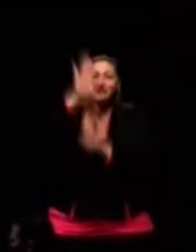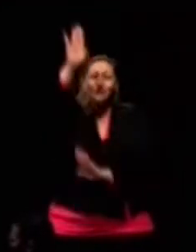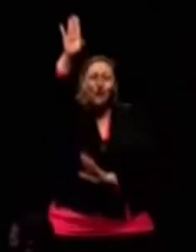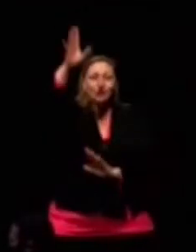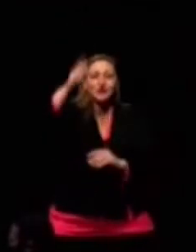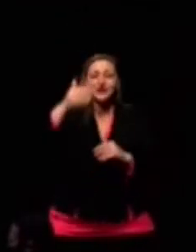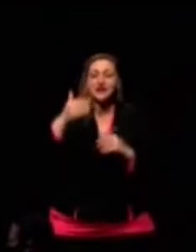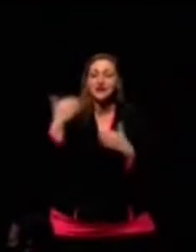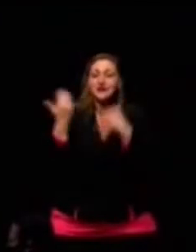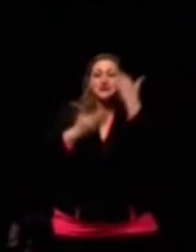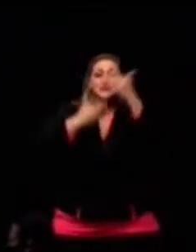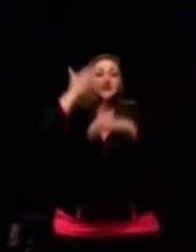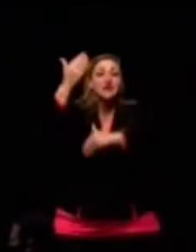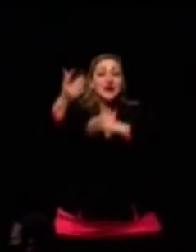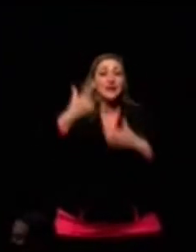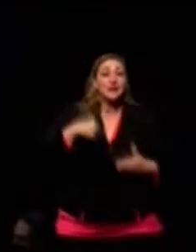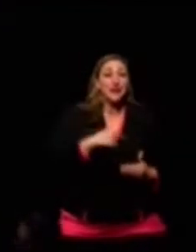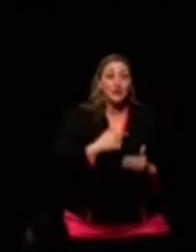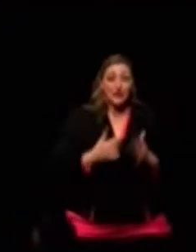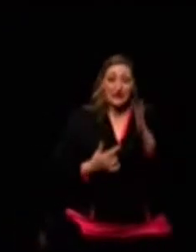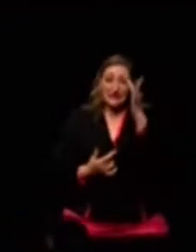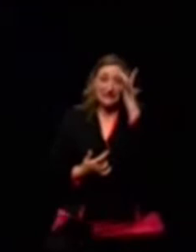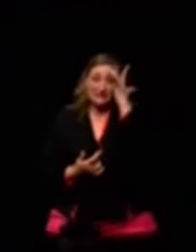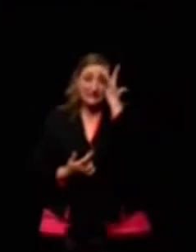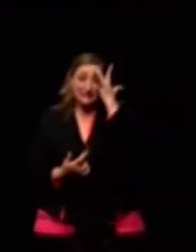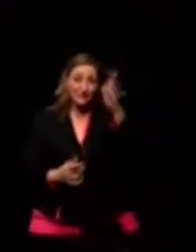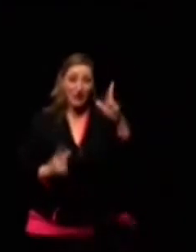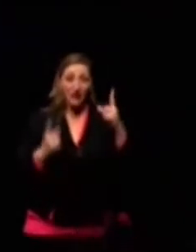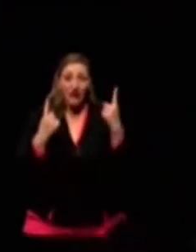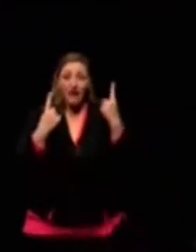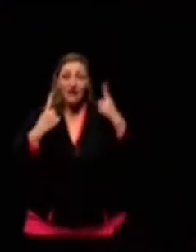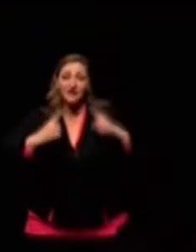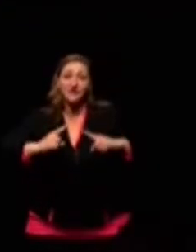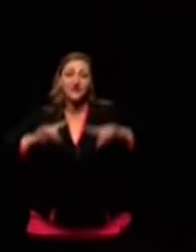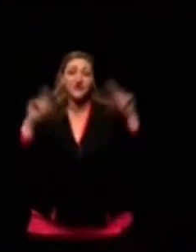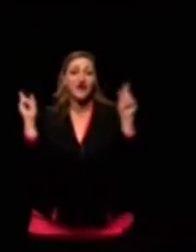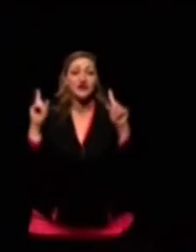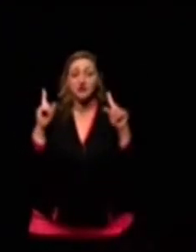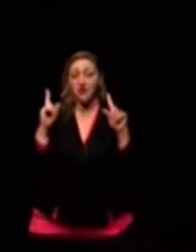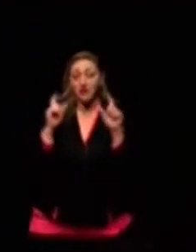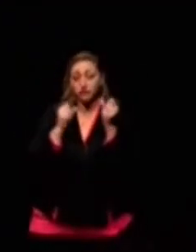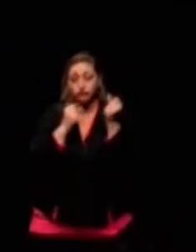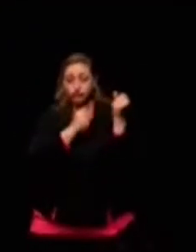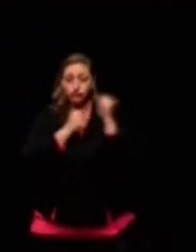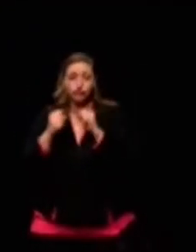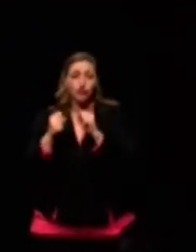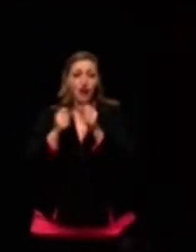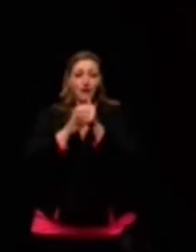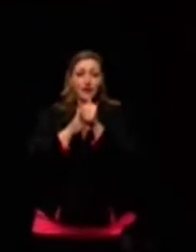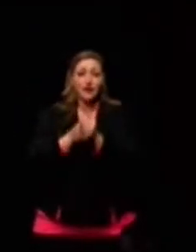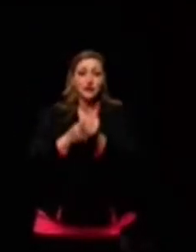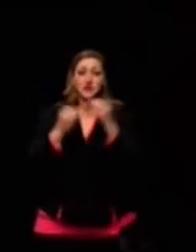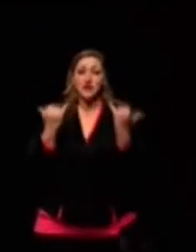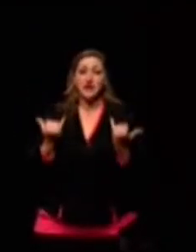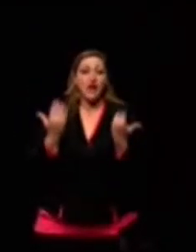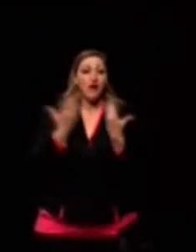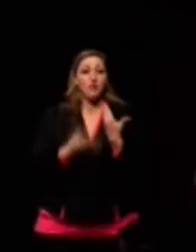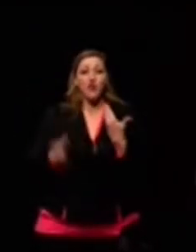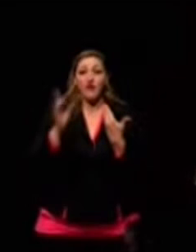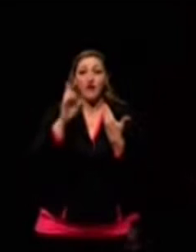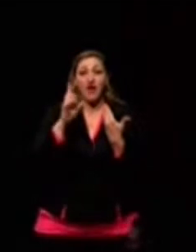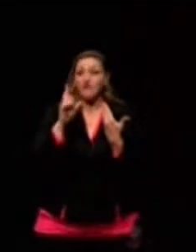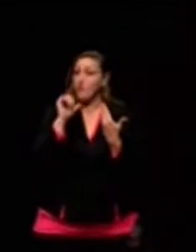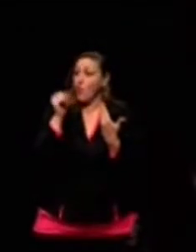my friends, we need smart, effective, principled leadership now more than ever, not only in